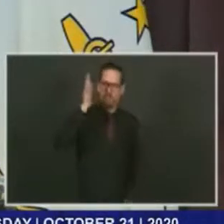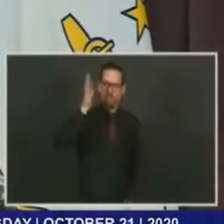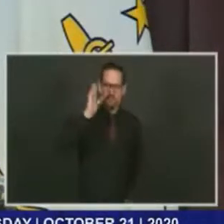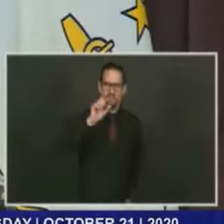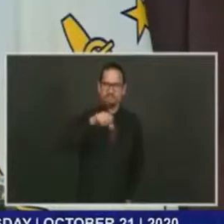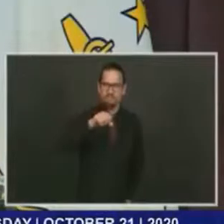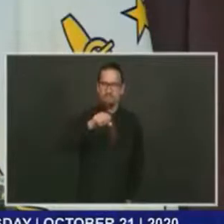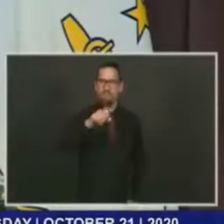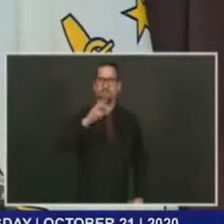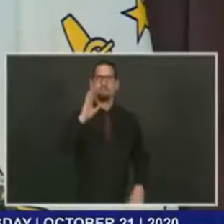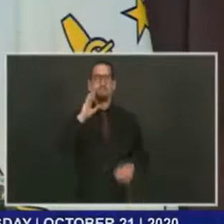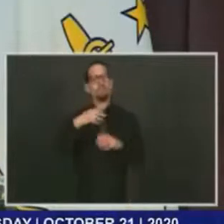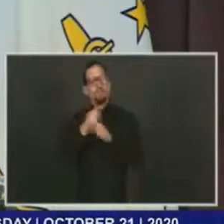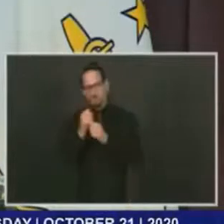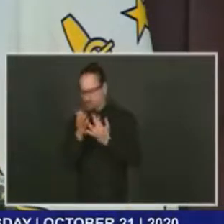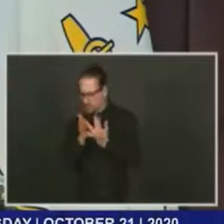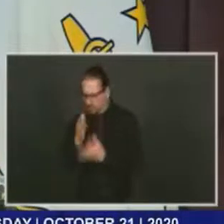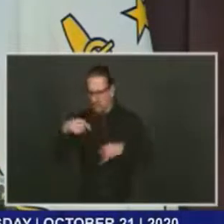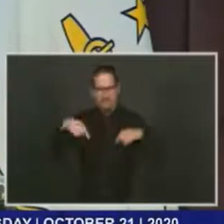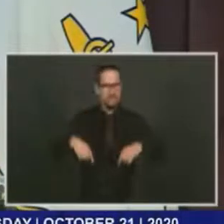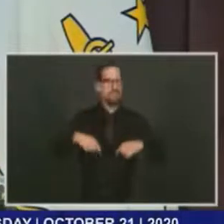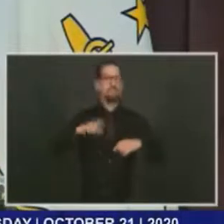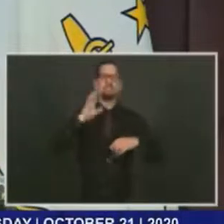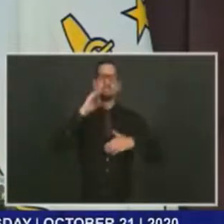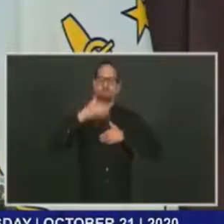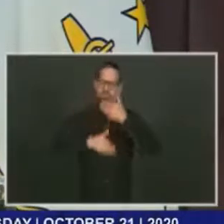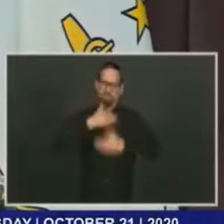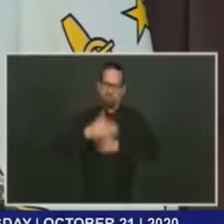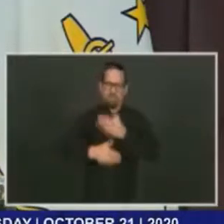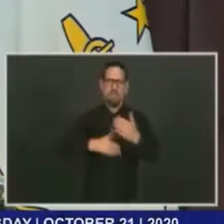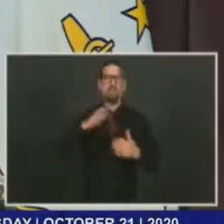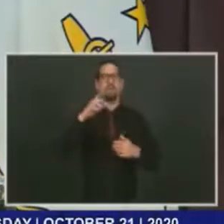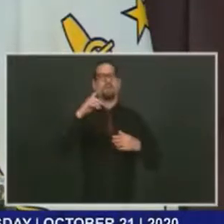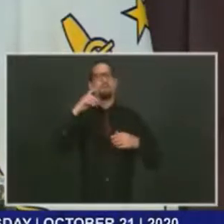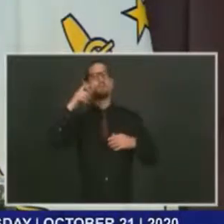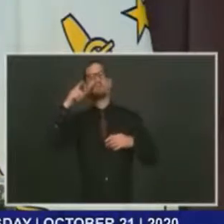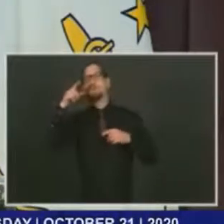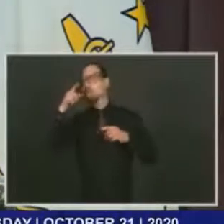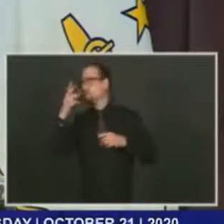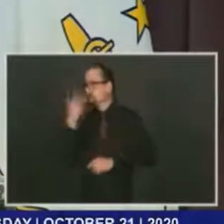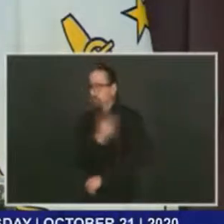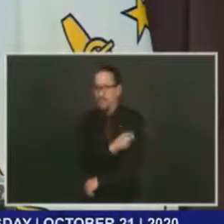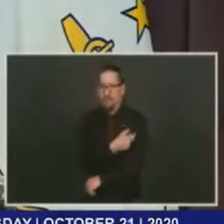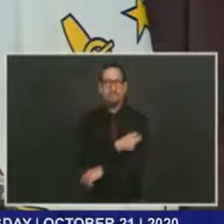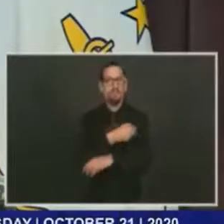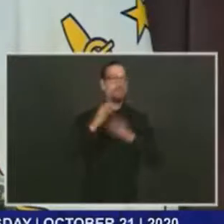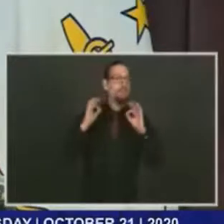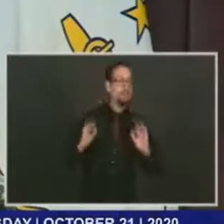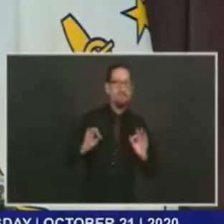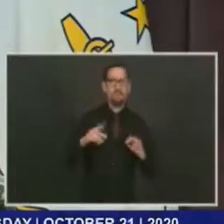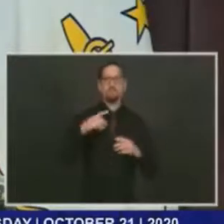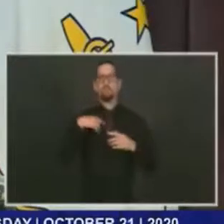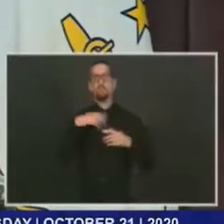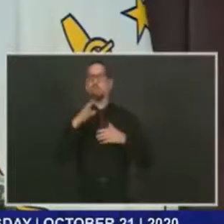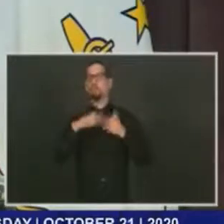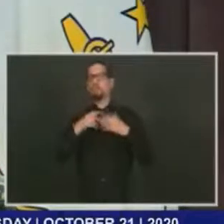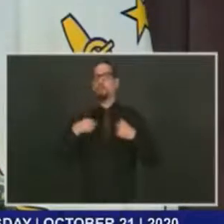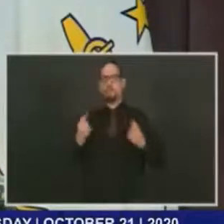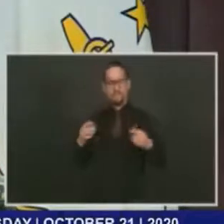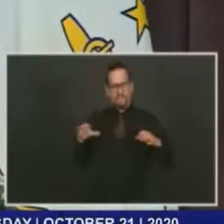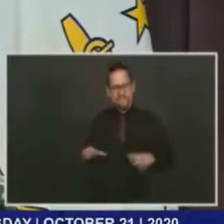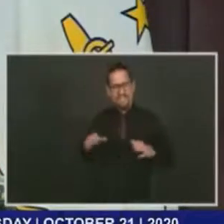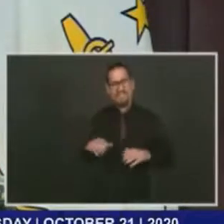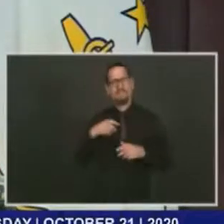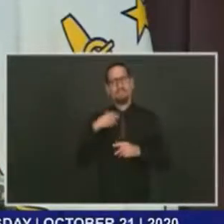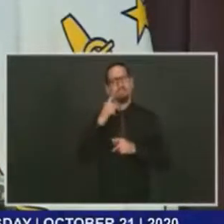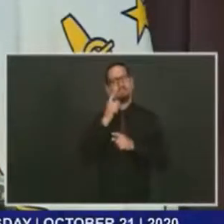vaccine briefings. Progress is being made, and in the background, in addition to doing everything we're doing with contact tracing and testing